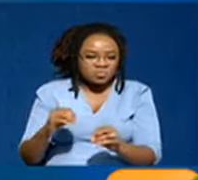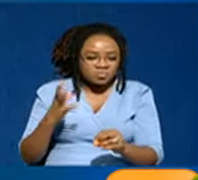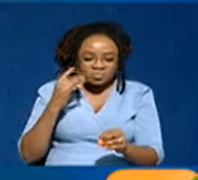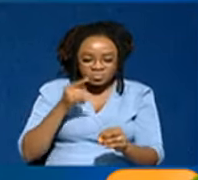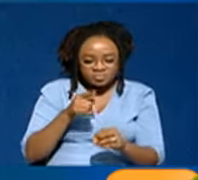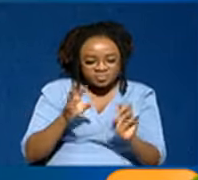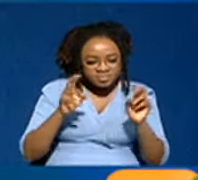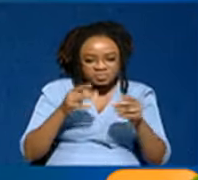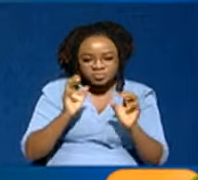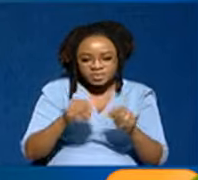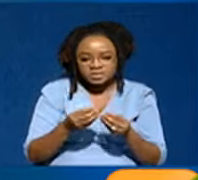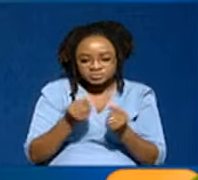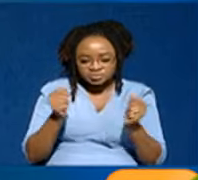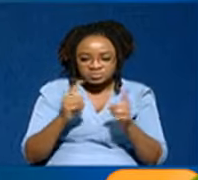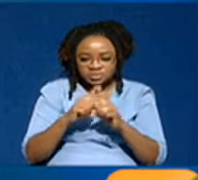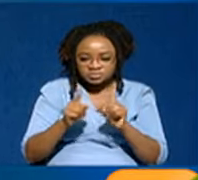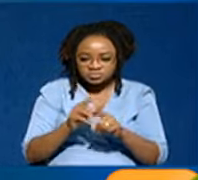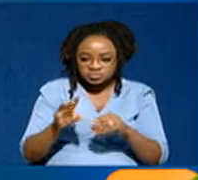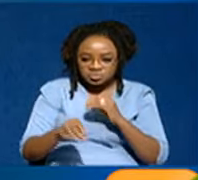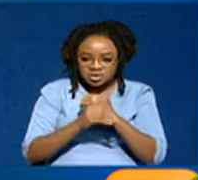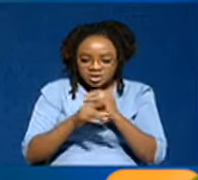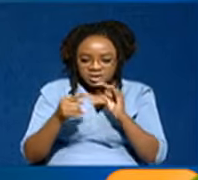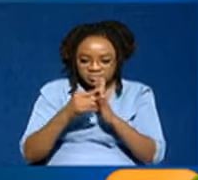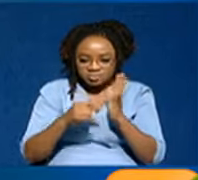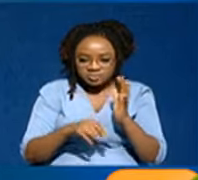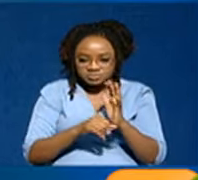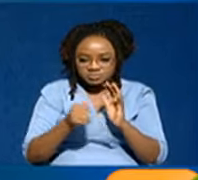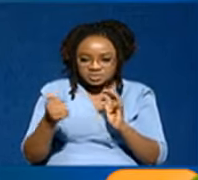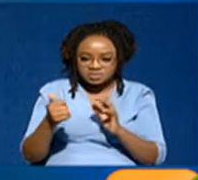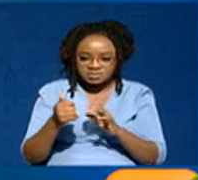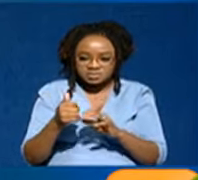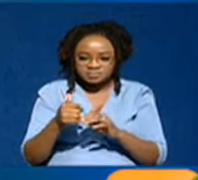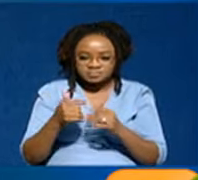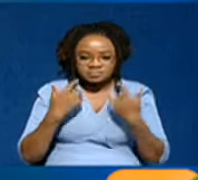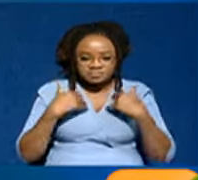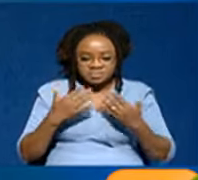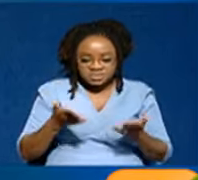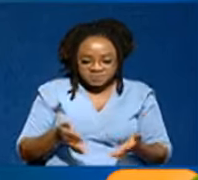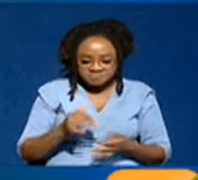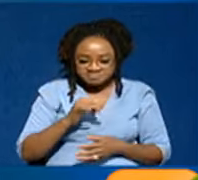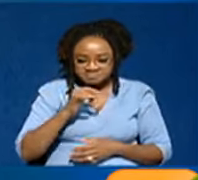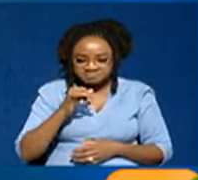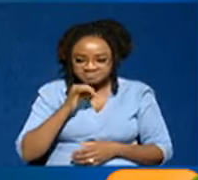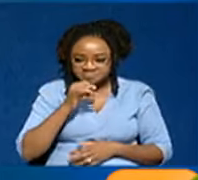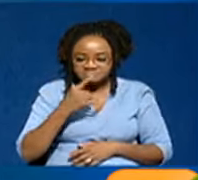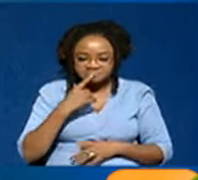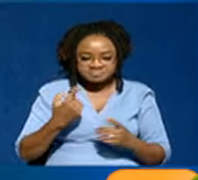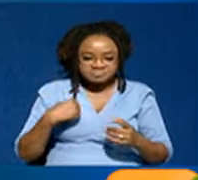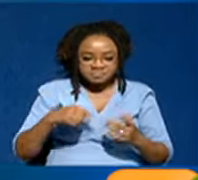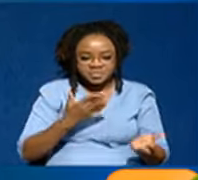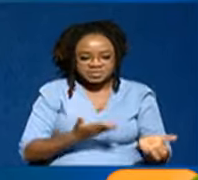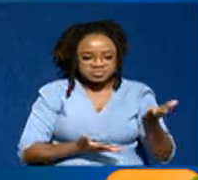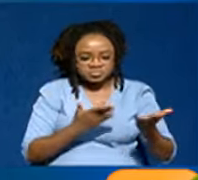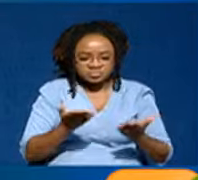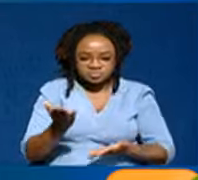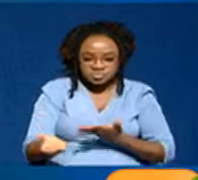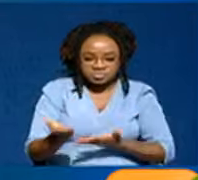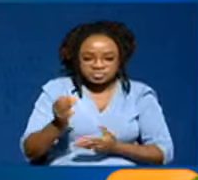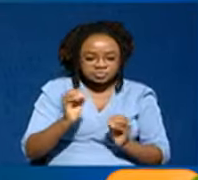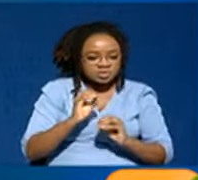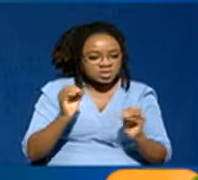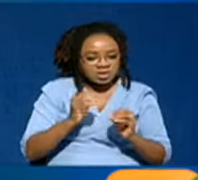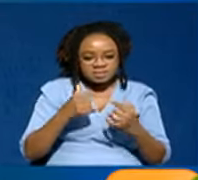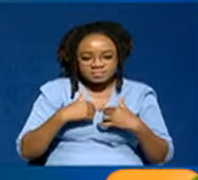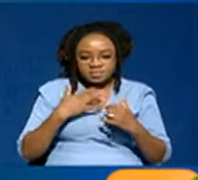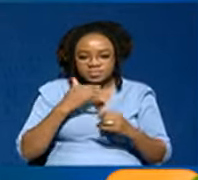for the record, I would like to tell you, actually, I'm not here to say, oh, we are in a contest of words or anything. I don't want